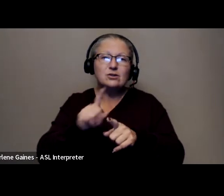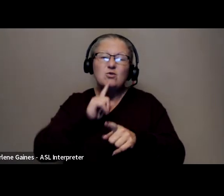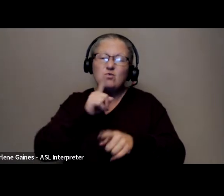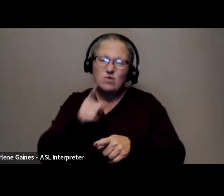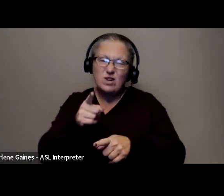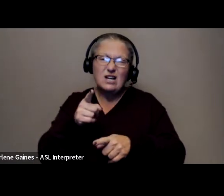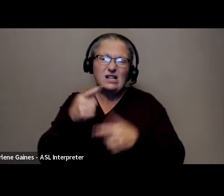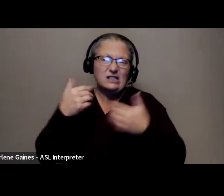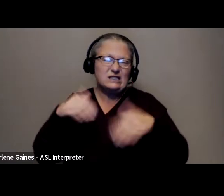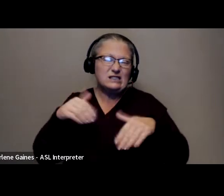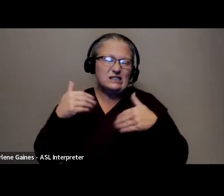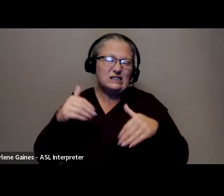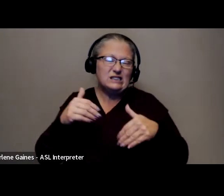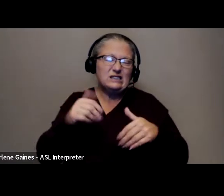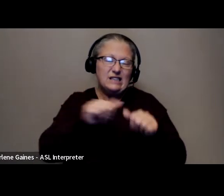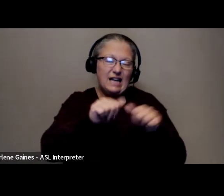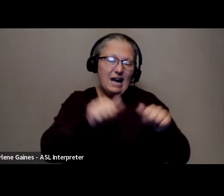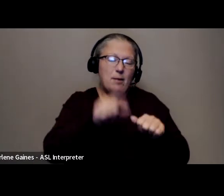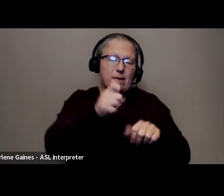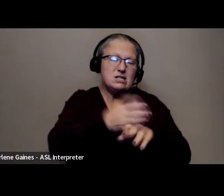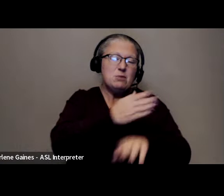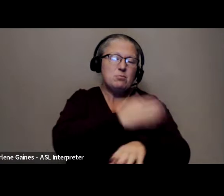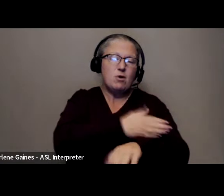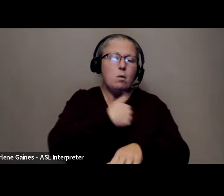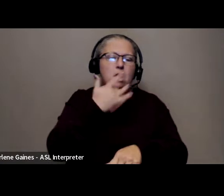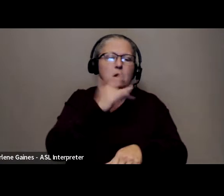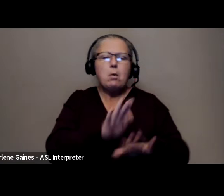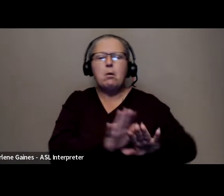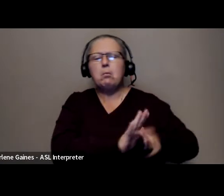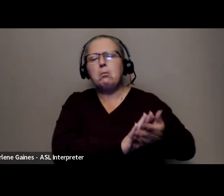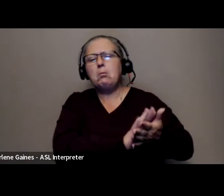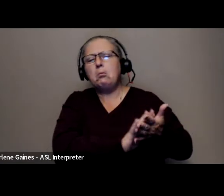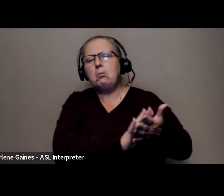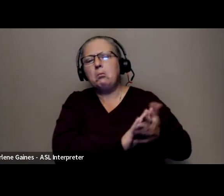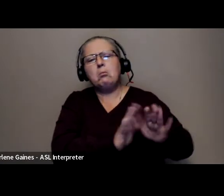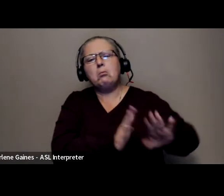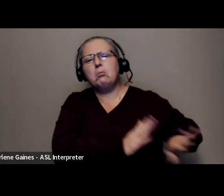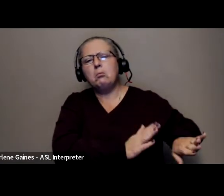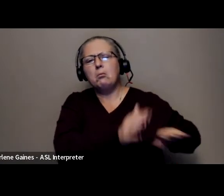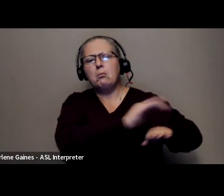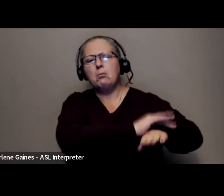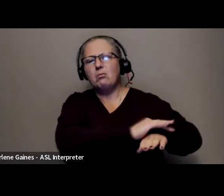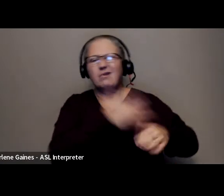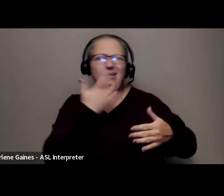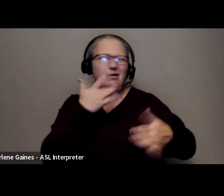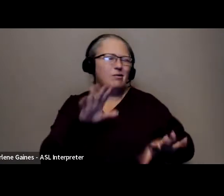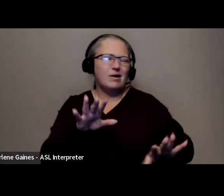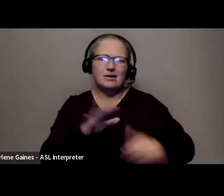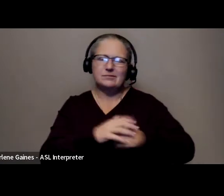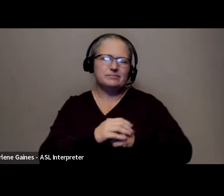glaring areas where we need to improve, and we didn't want to sugarcoat that or paint over it. So